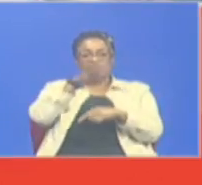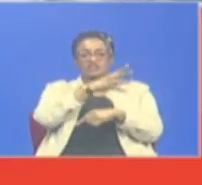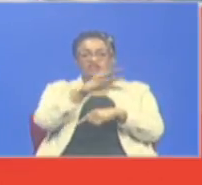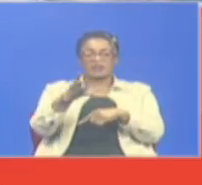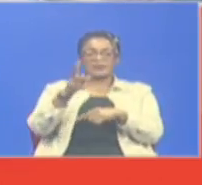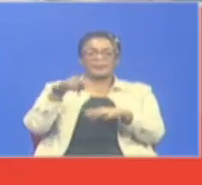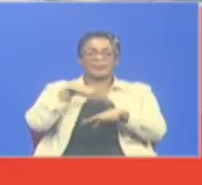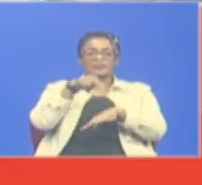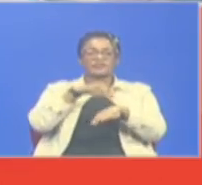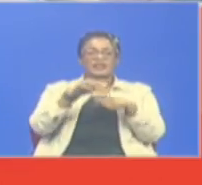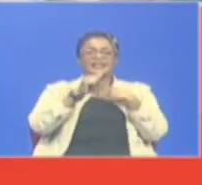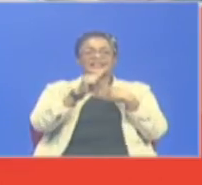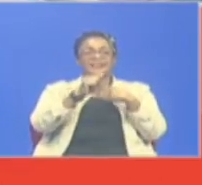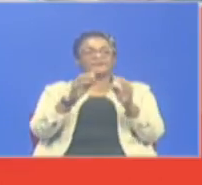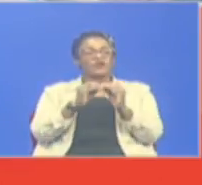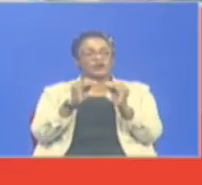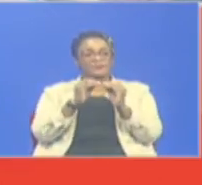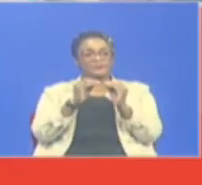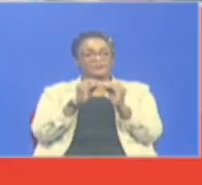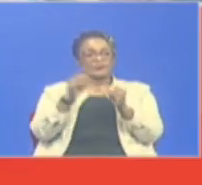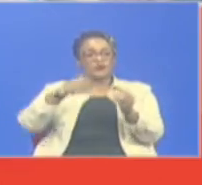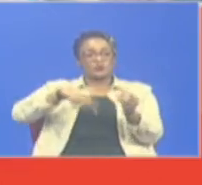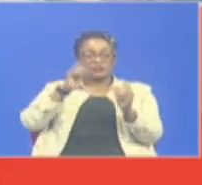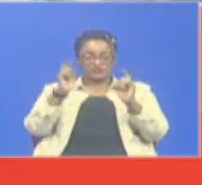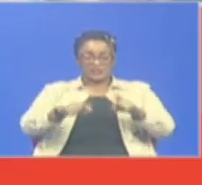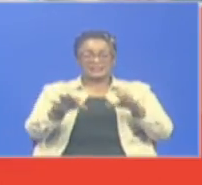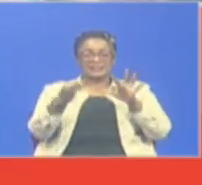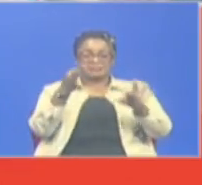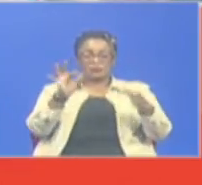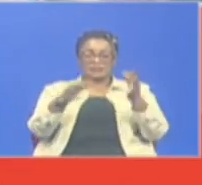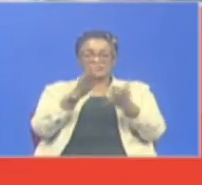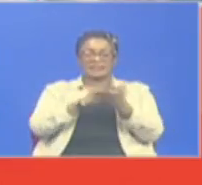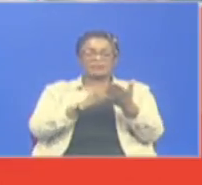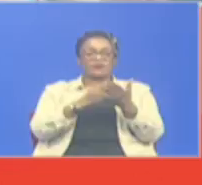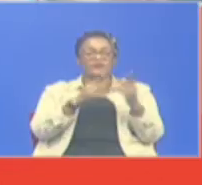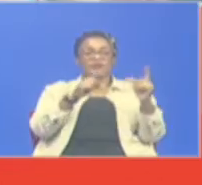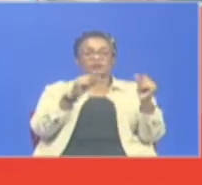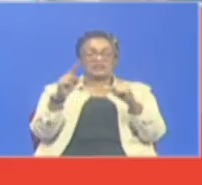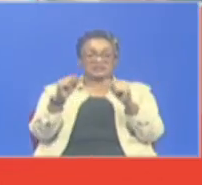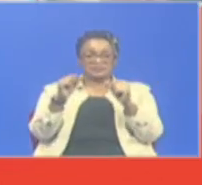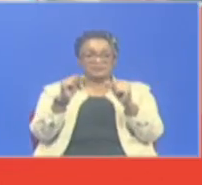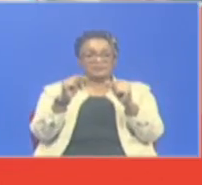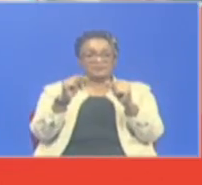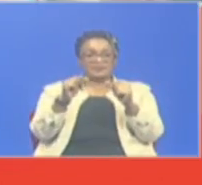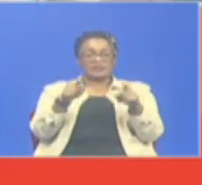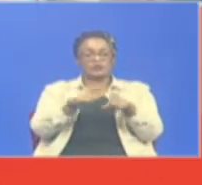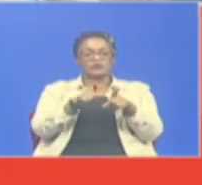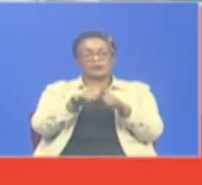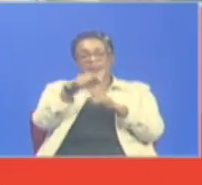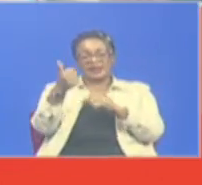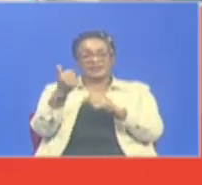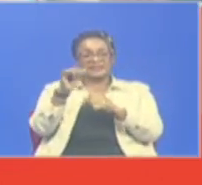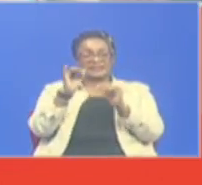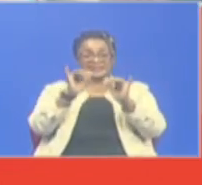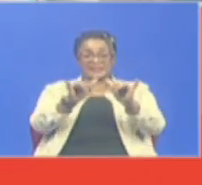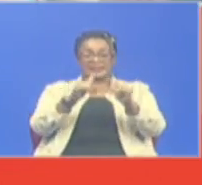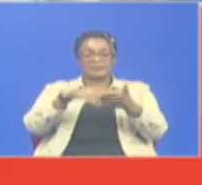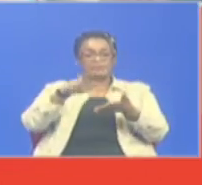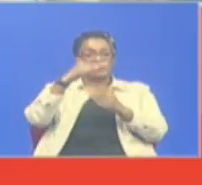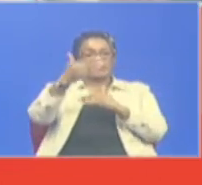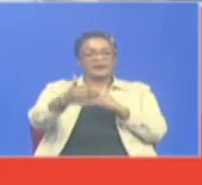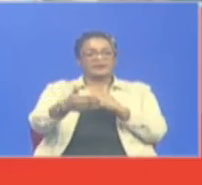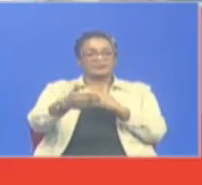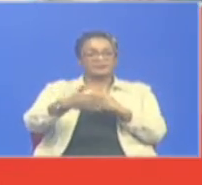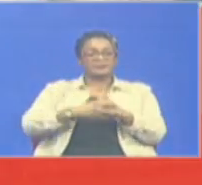Nation Leadership Forum. And we shall be able to sample some of the tweets that are coming through as well on the other side of a break. Don't go away. Much more on the other side of a